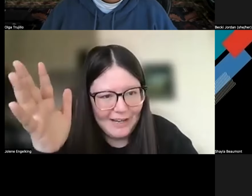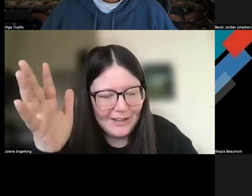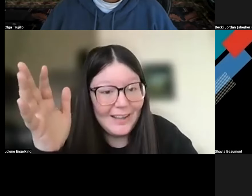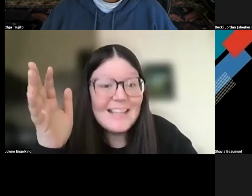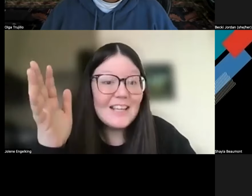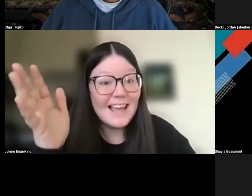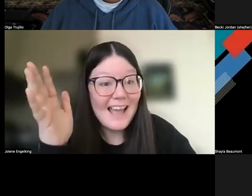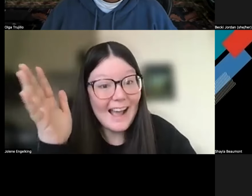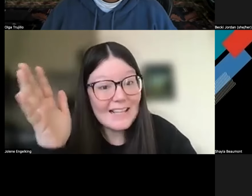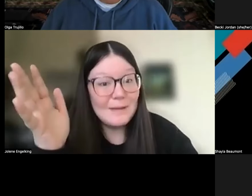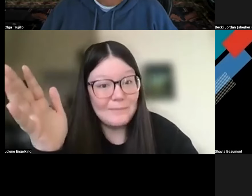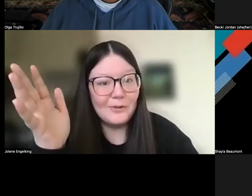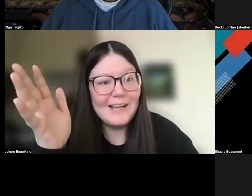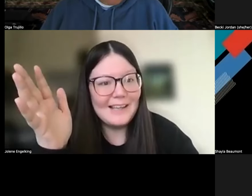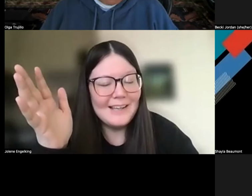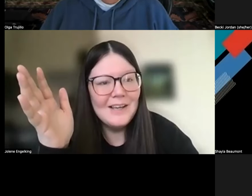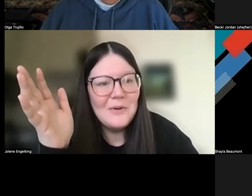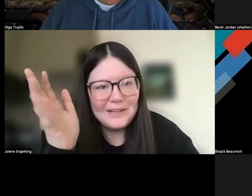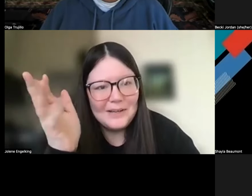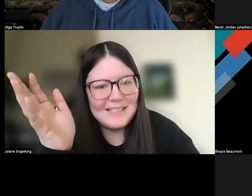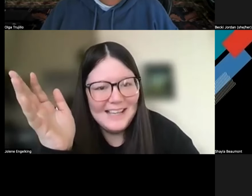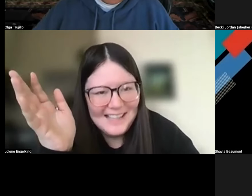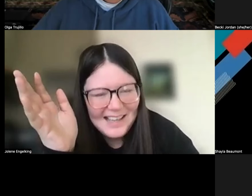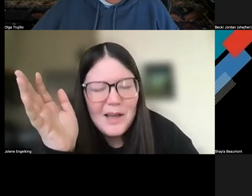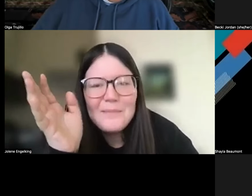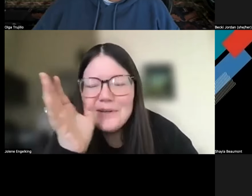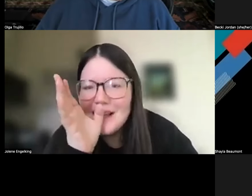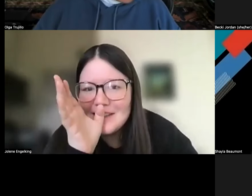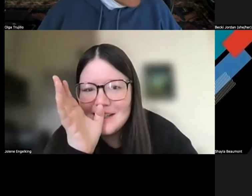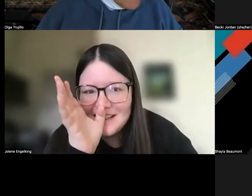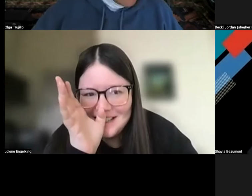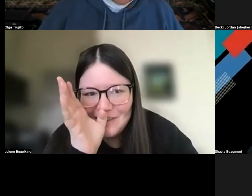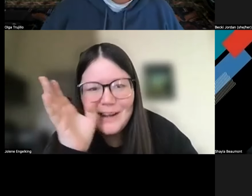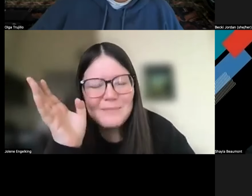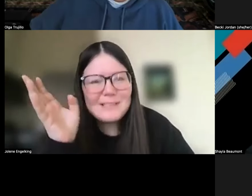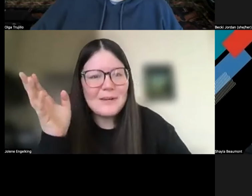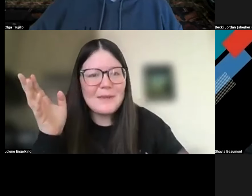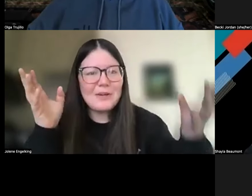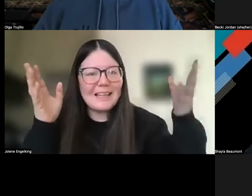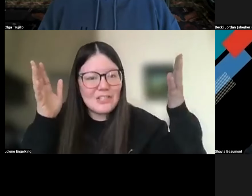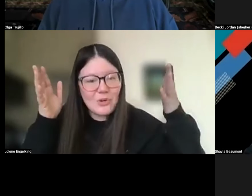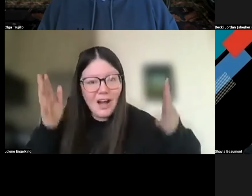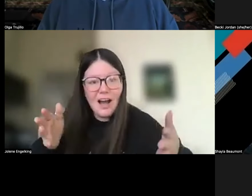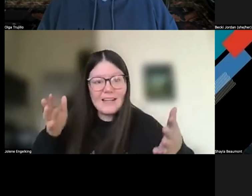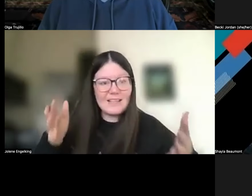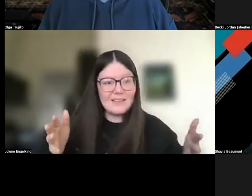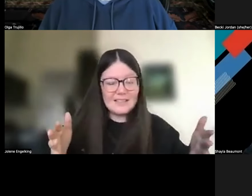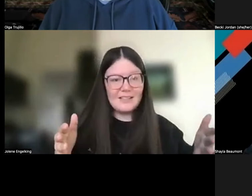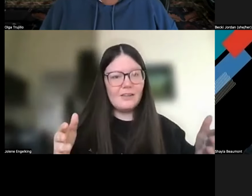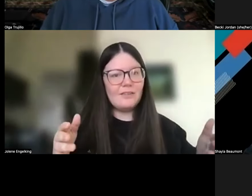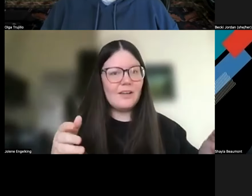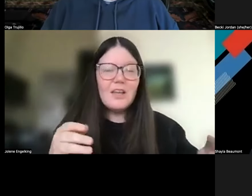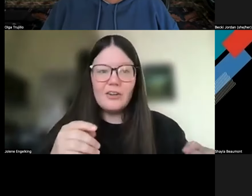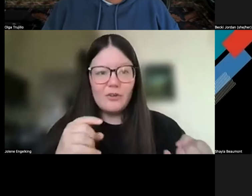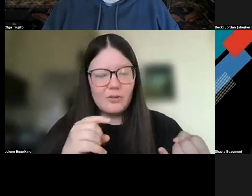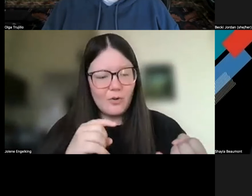groundbreaking, right? Super easy. Ask people, right? Like Ask people. But right? Go But so ahead. people get like so caught in this